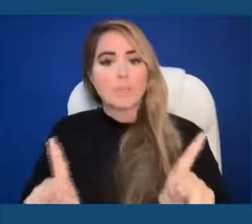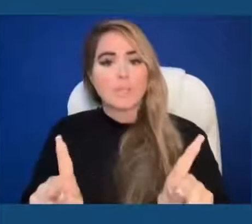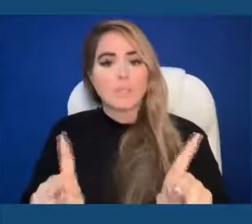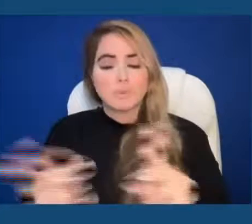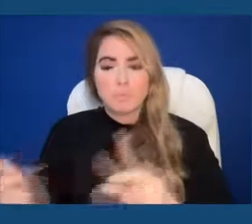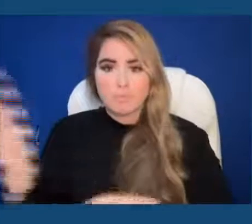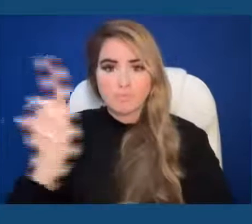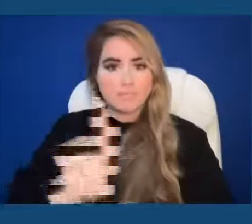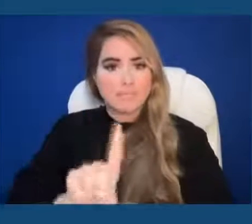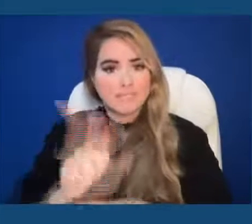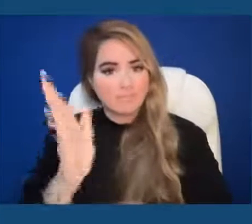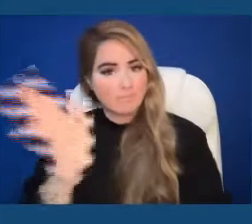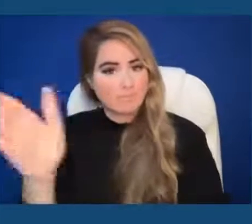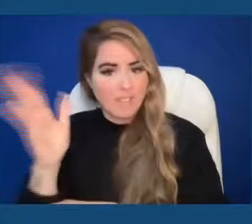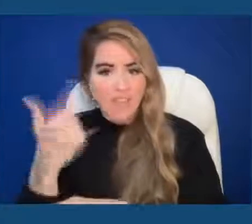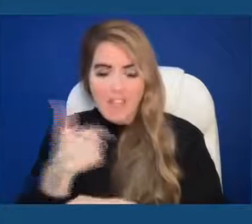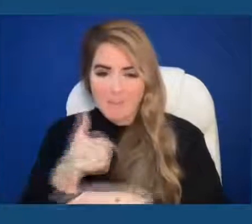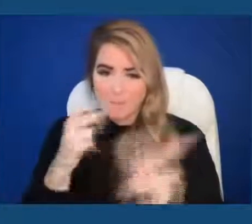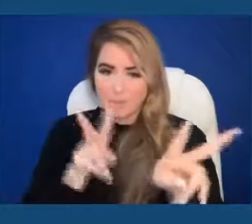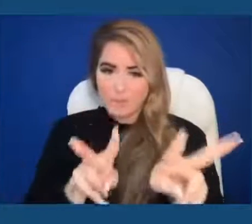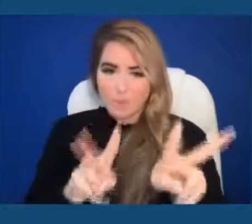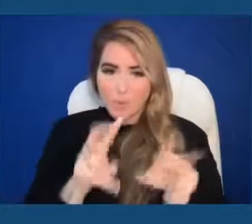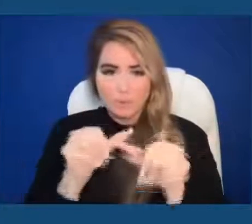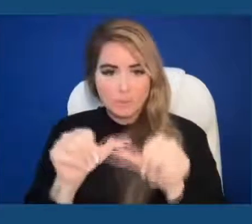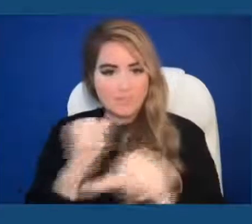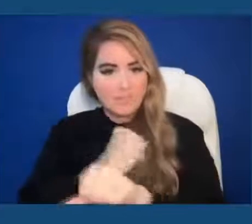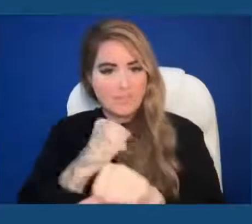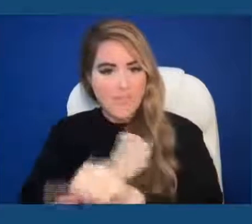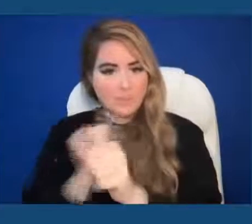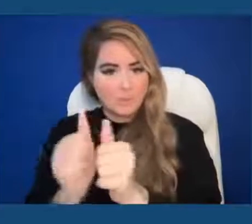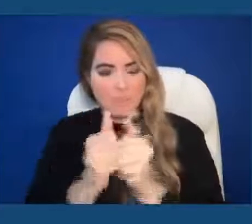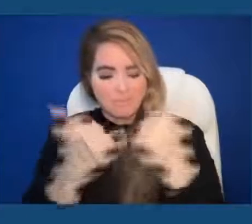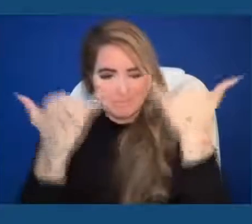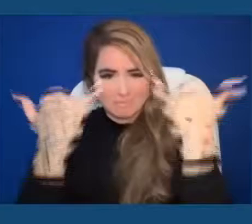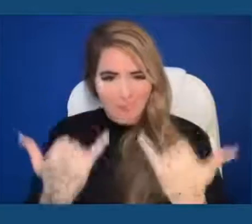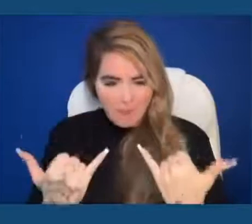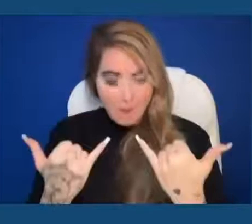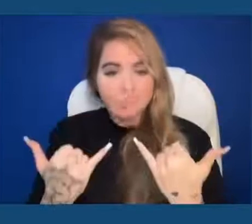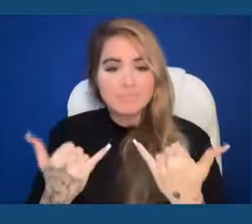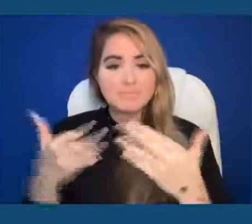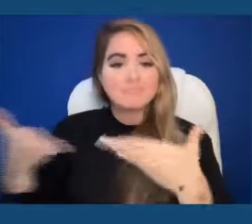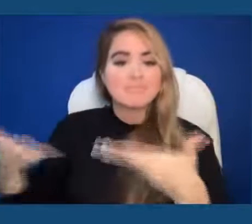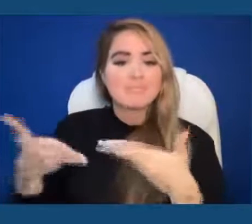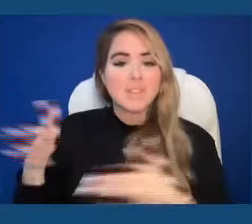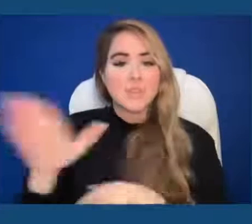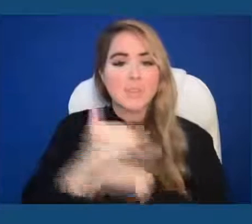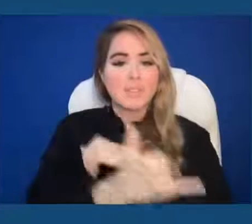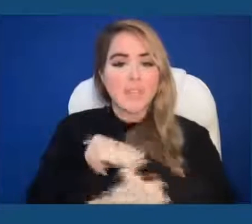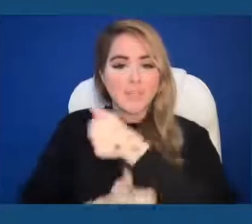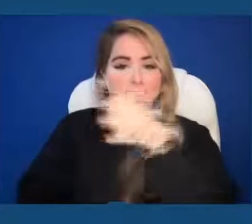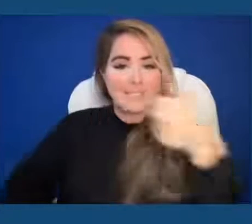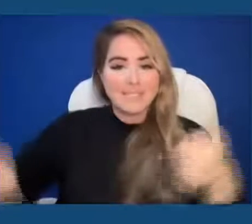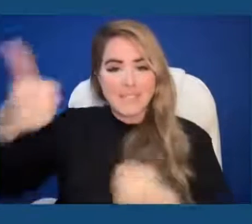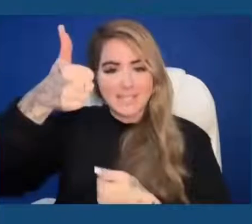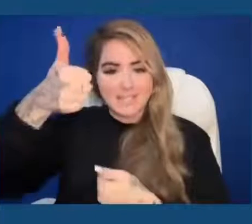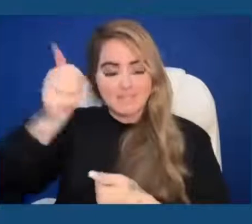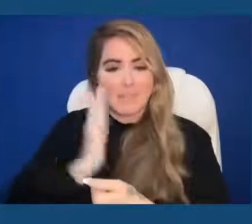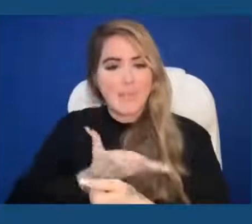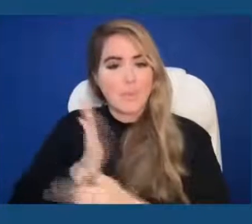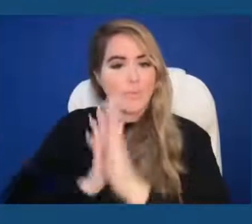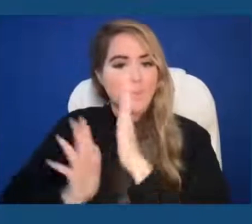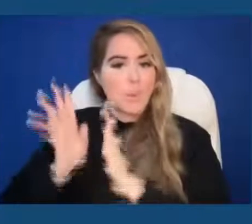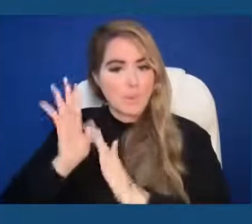forward to continuing the fight. And with that, I bring before us your county executive, our former colleague in the